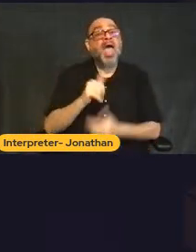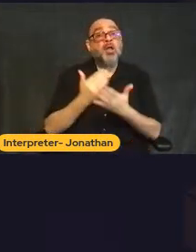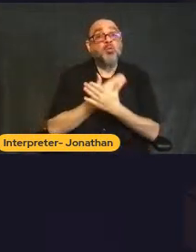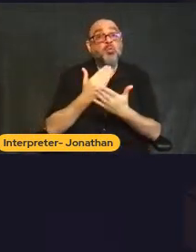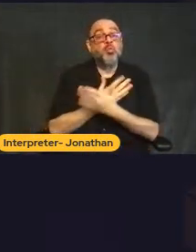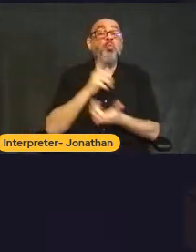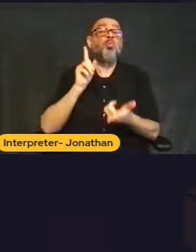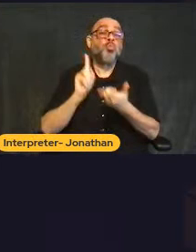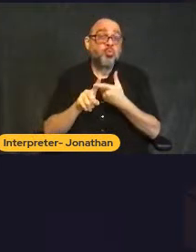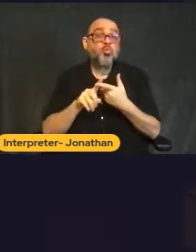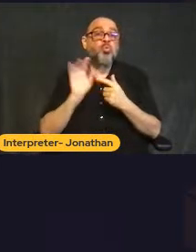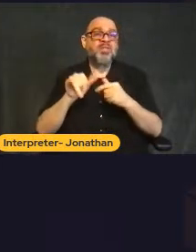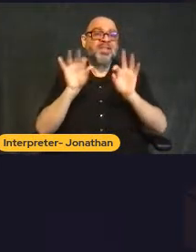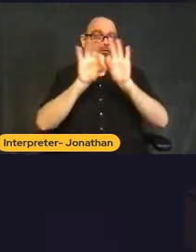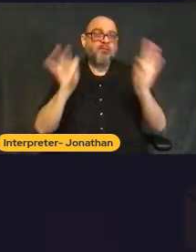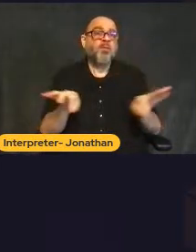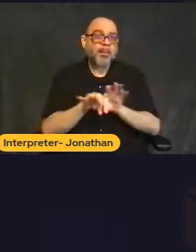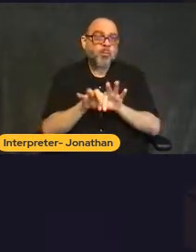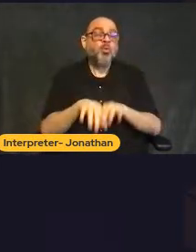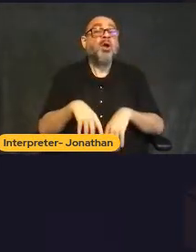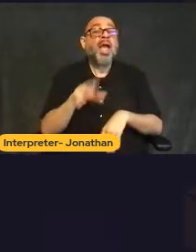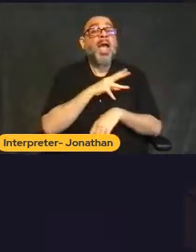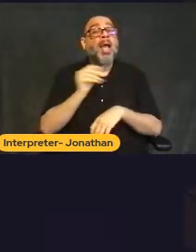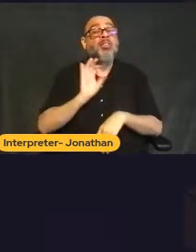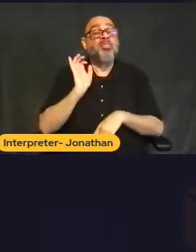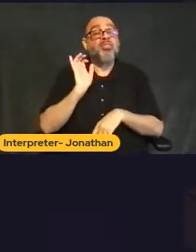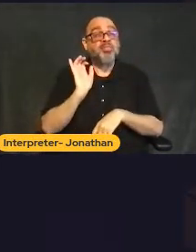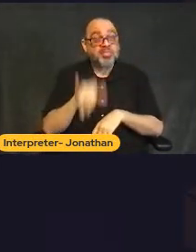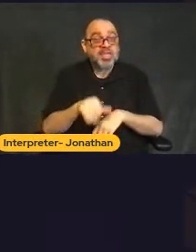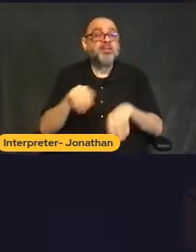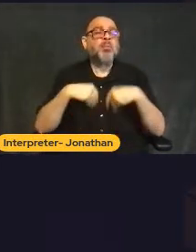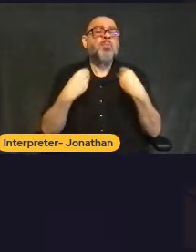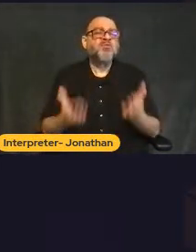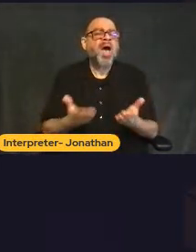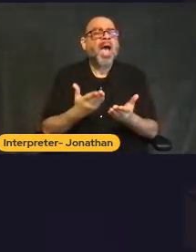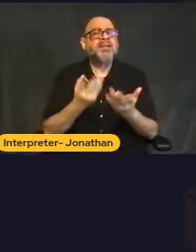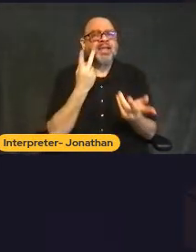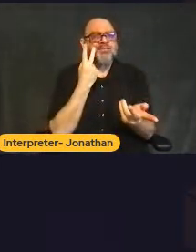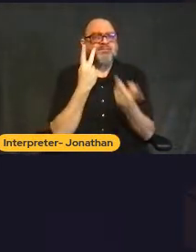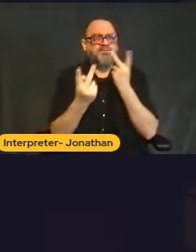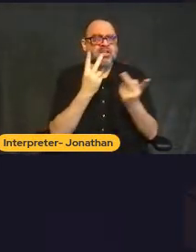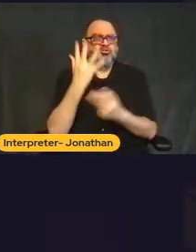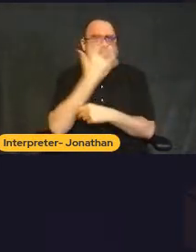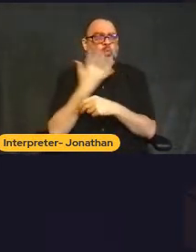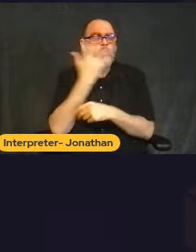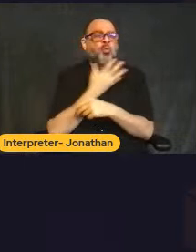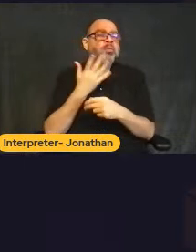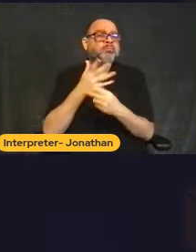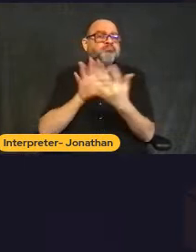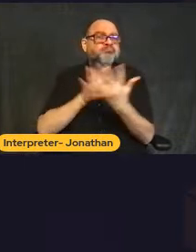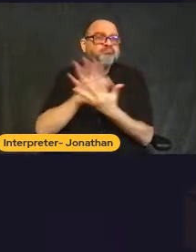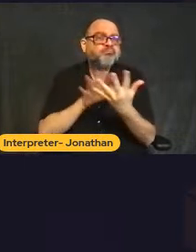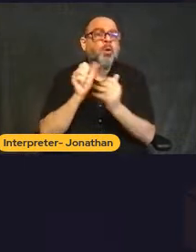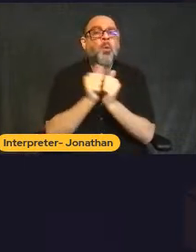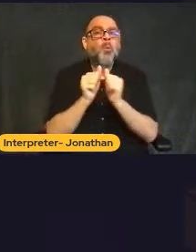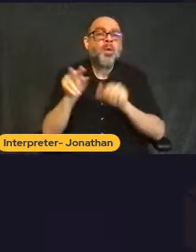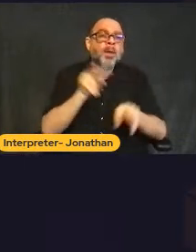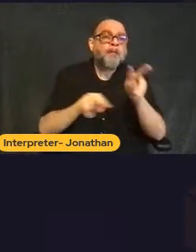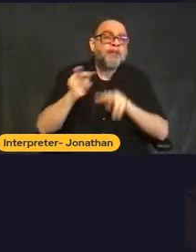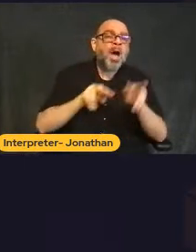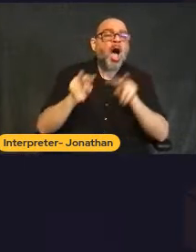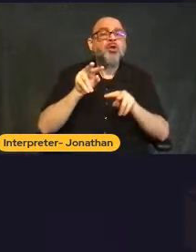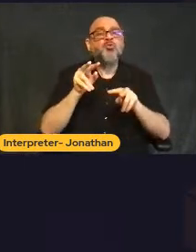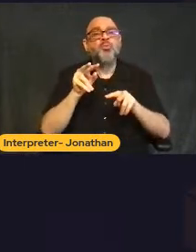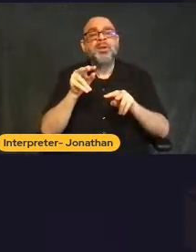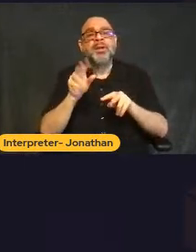framework, and it provides a visual interface for modeling data, adding